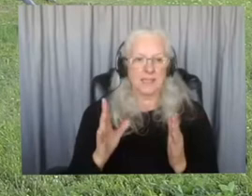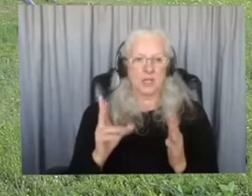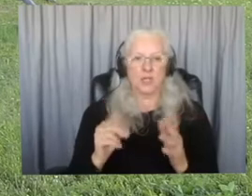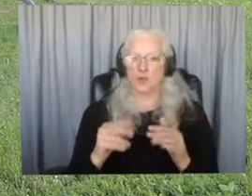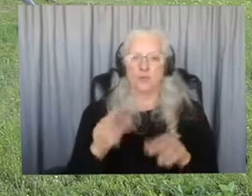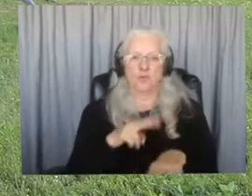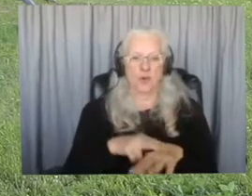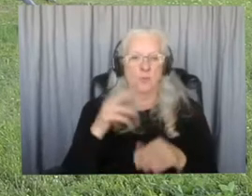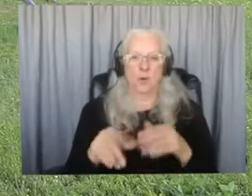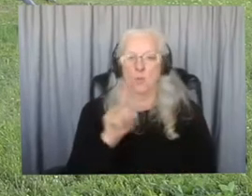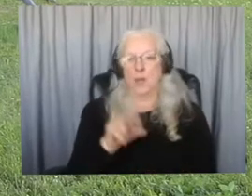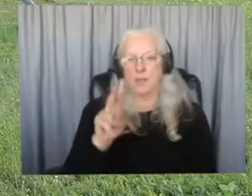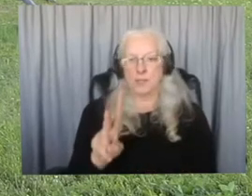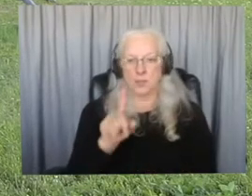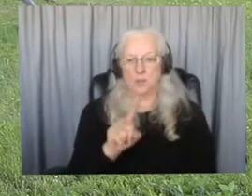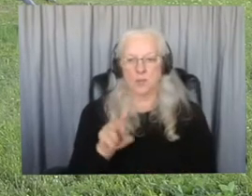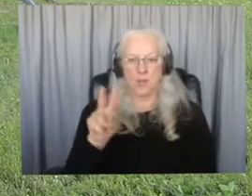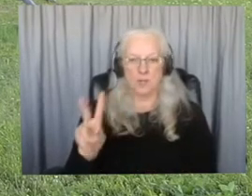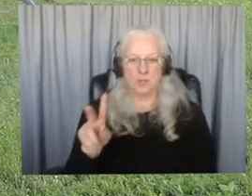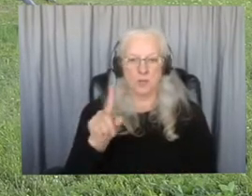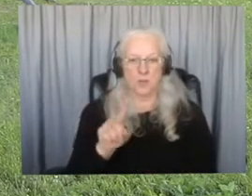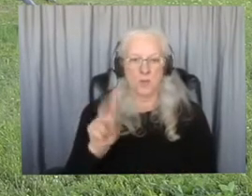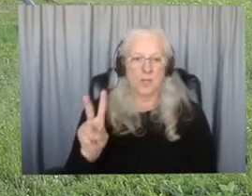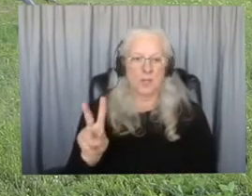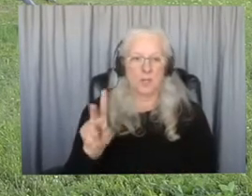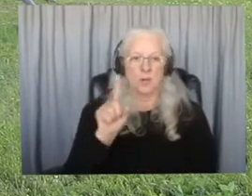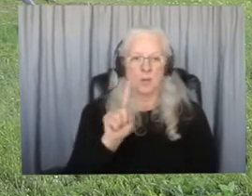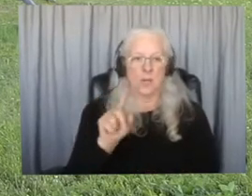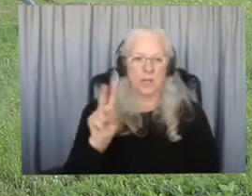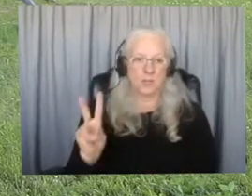two. One, two, one, two. One, two, one, two.